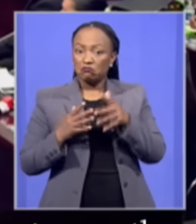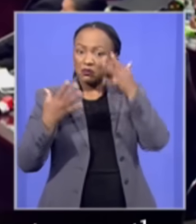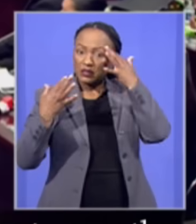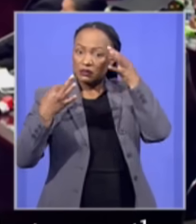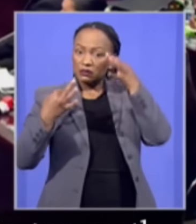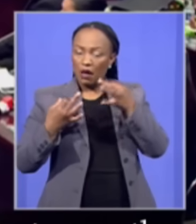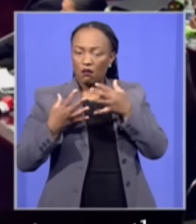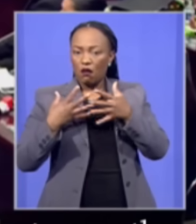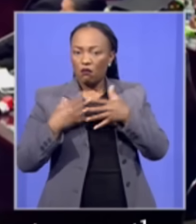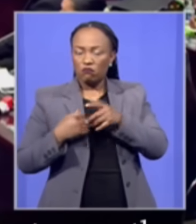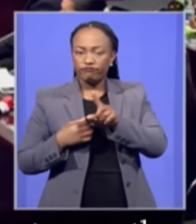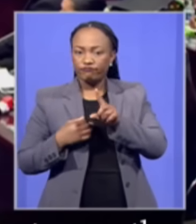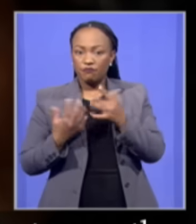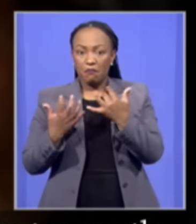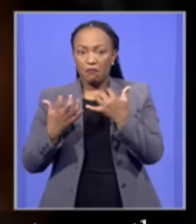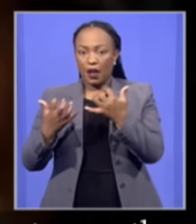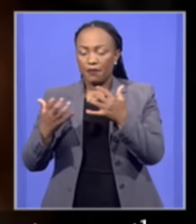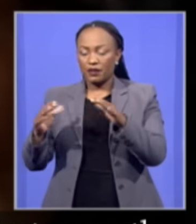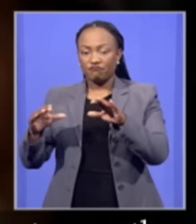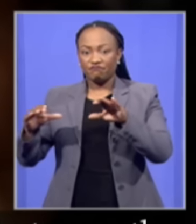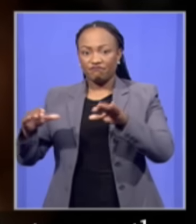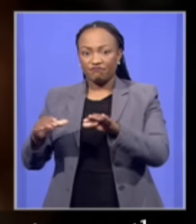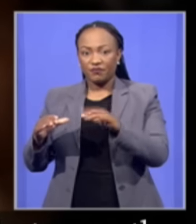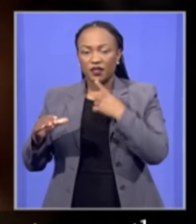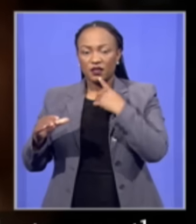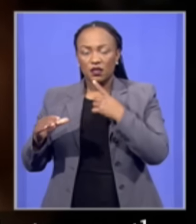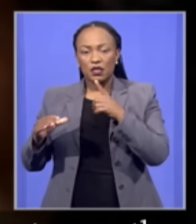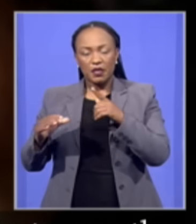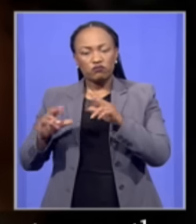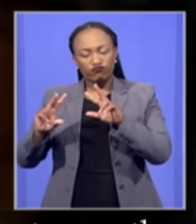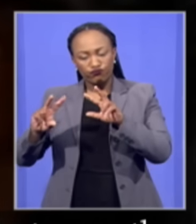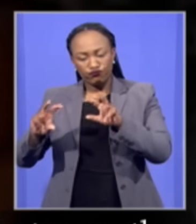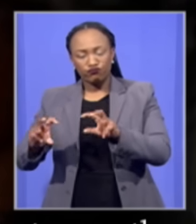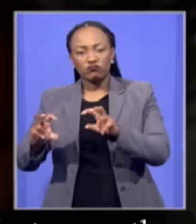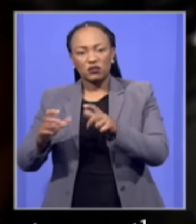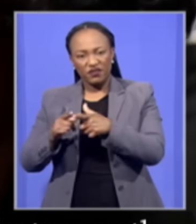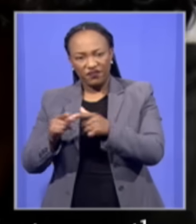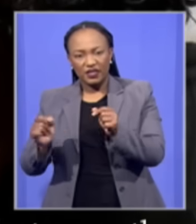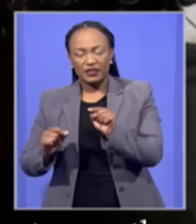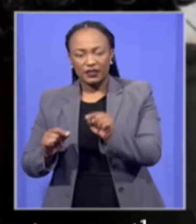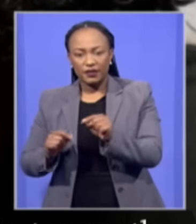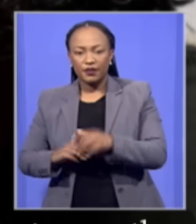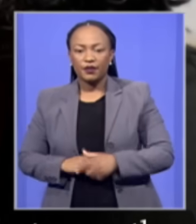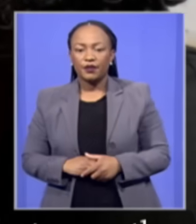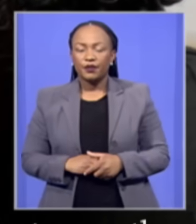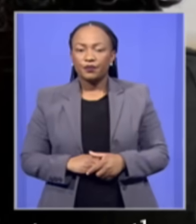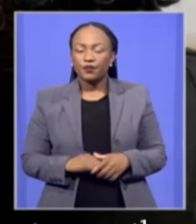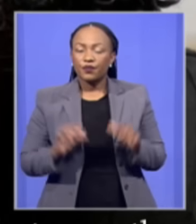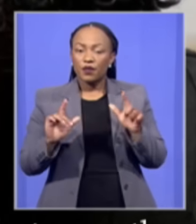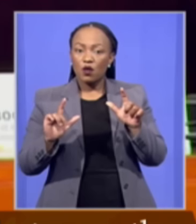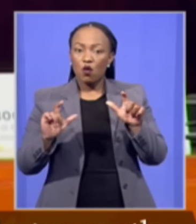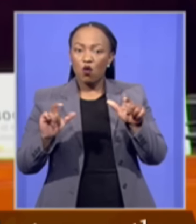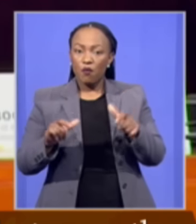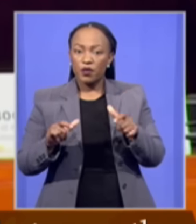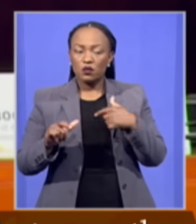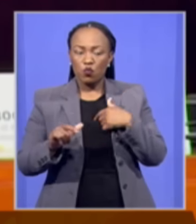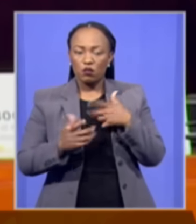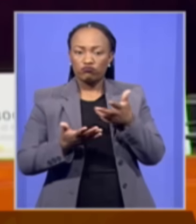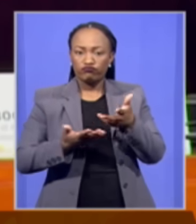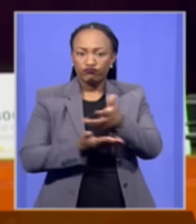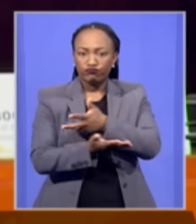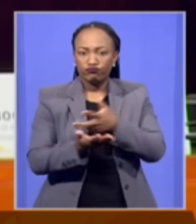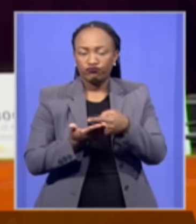komiti parlamenteng di batla sena sohle se fihlelle pheletsong. The committee deliberated on the matter and resolved that